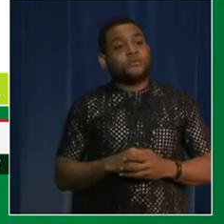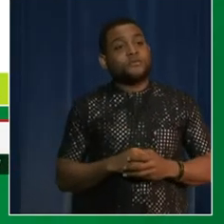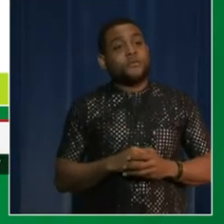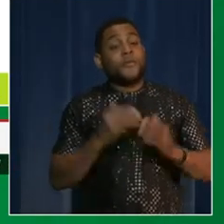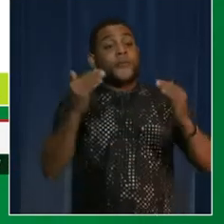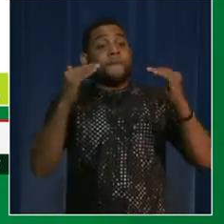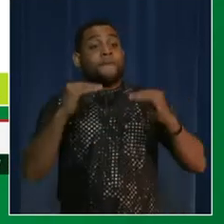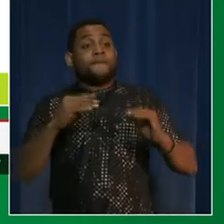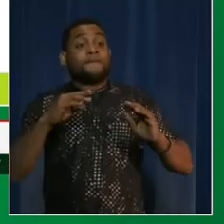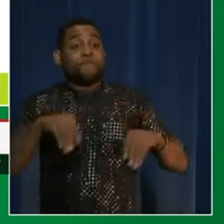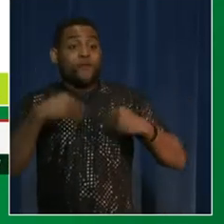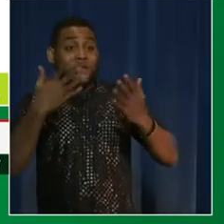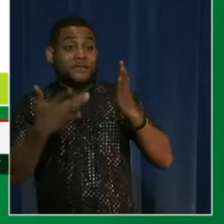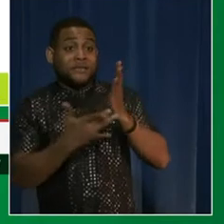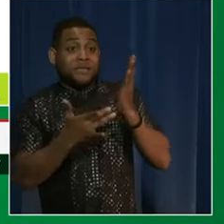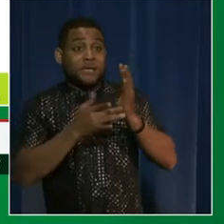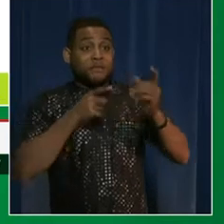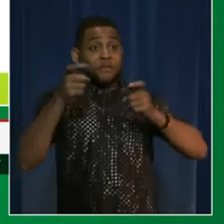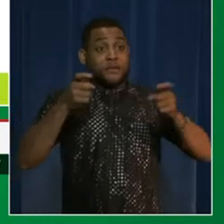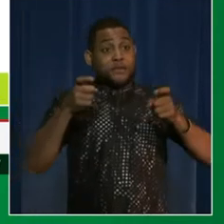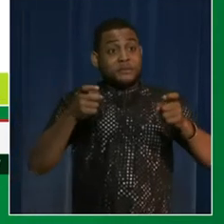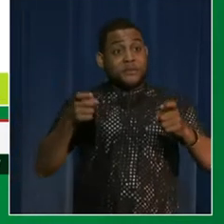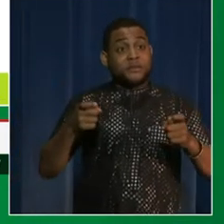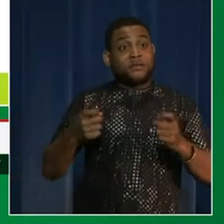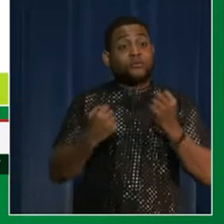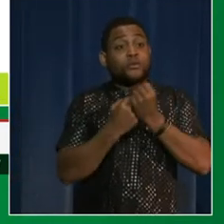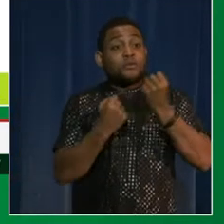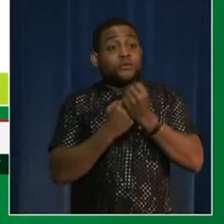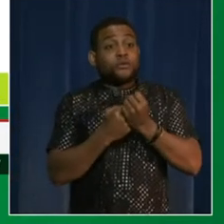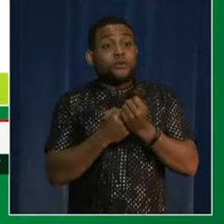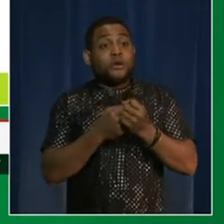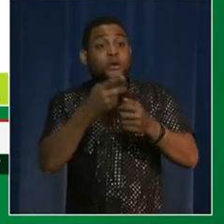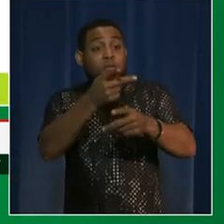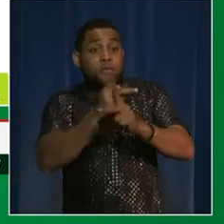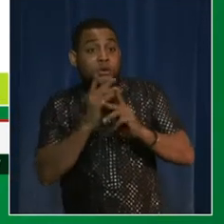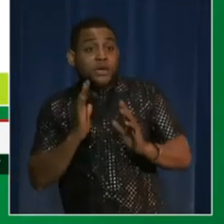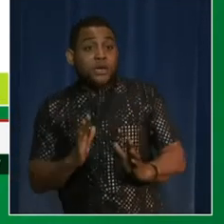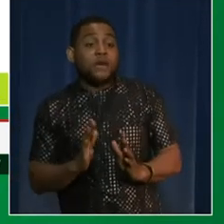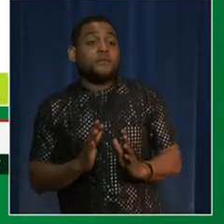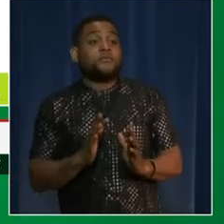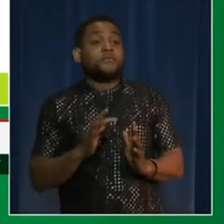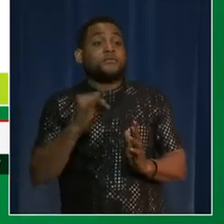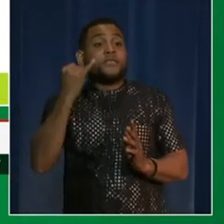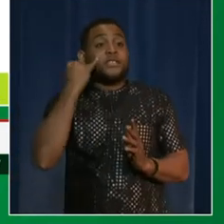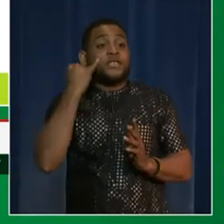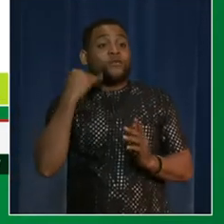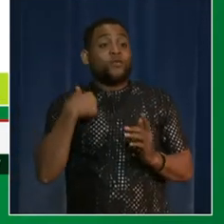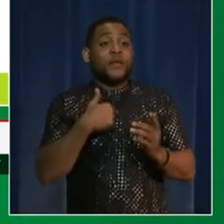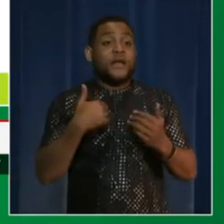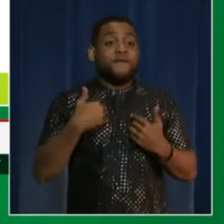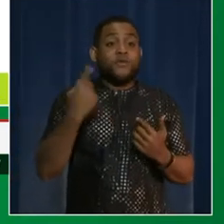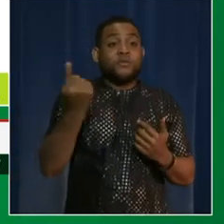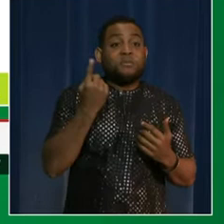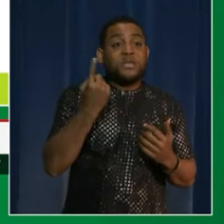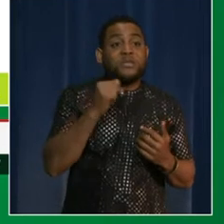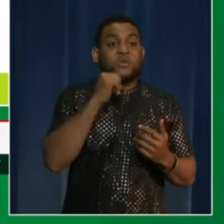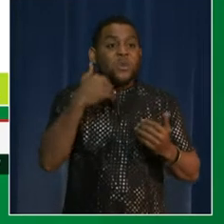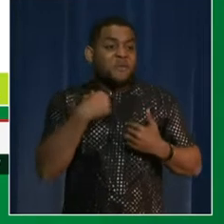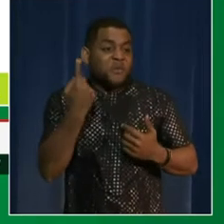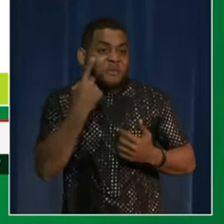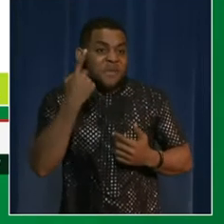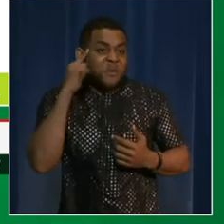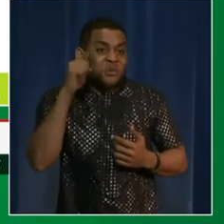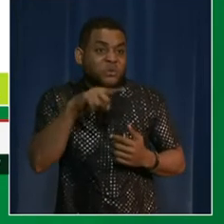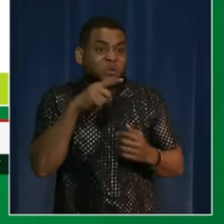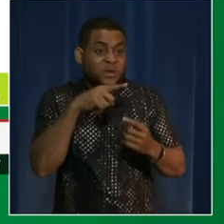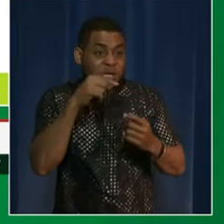support to borrowers. We can take the time to develop a special product if we don't have something that works for you. We can create a new product. We want to